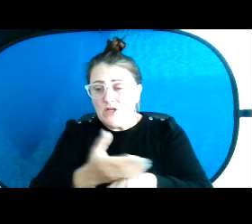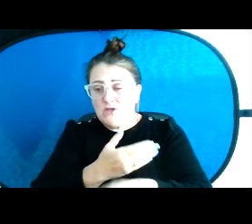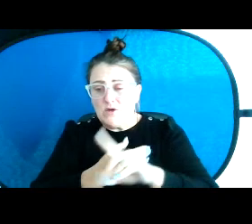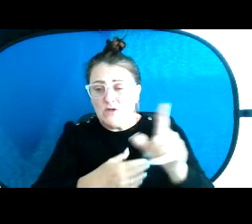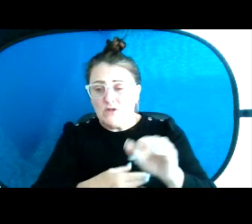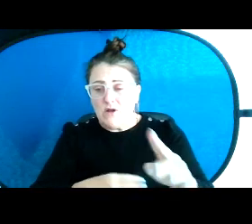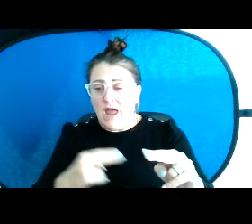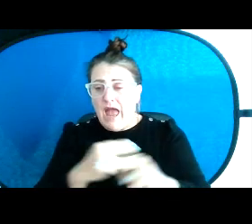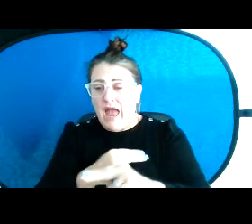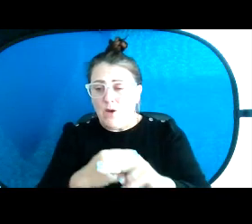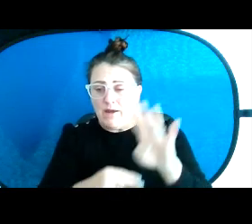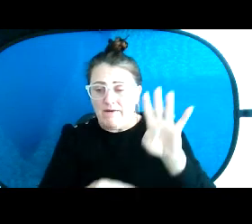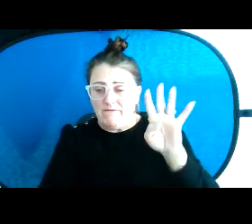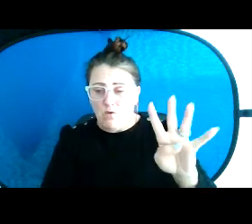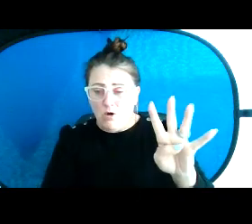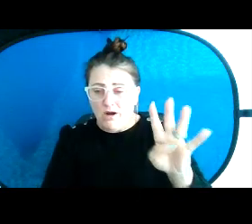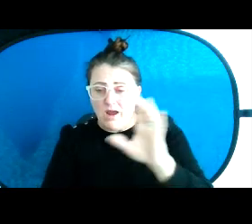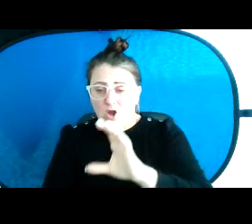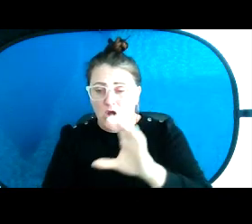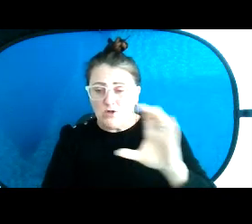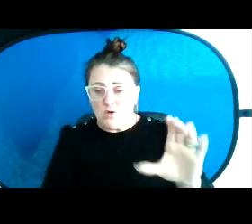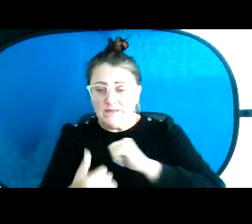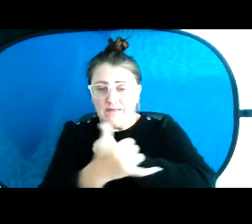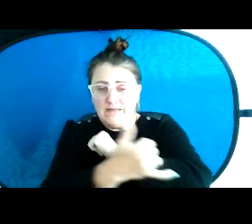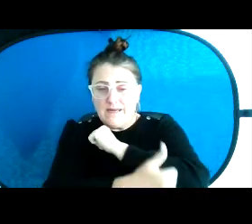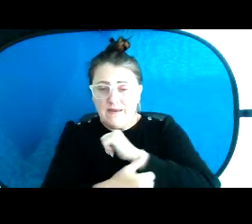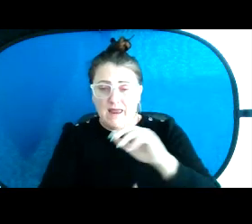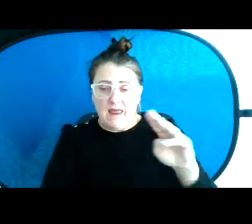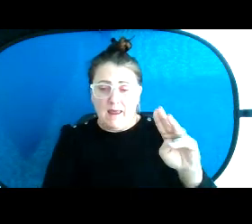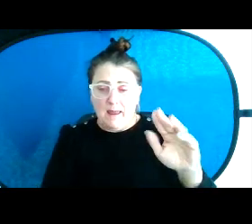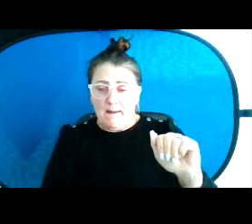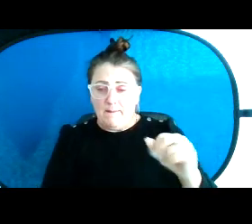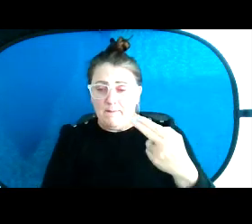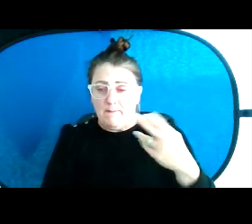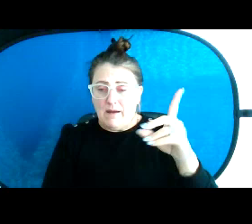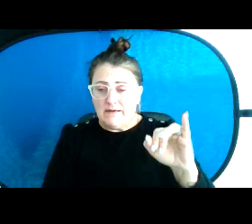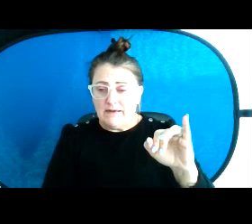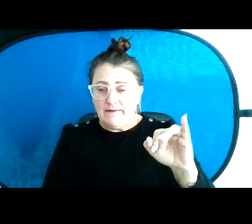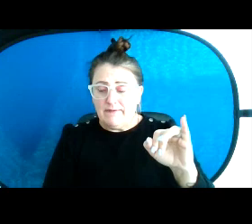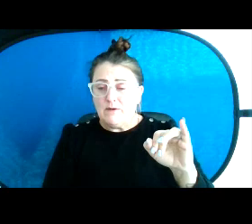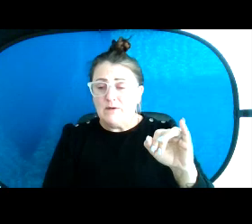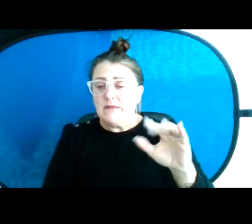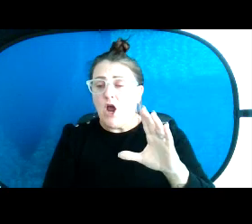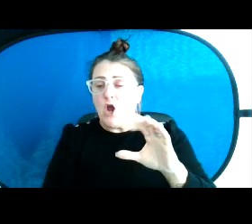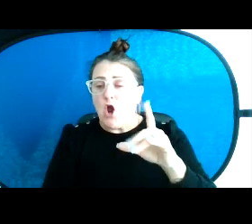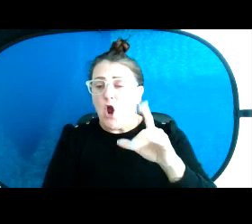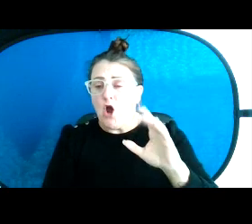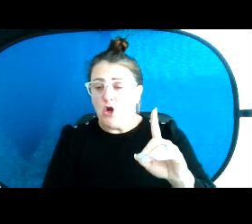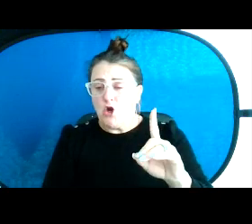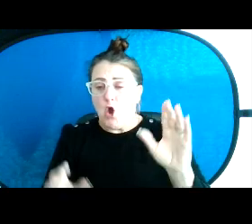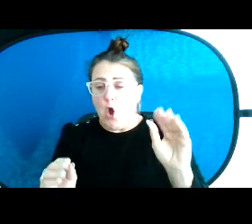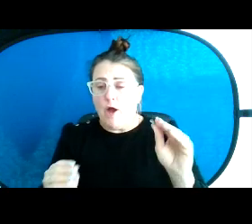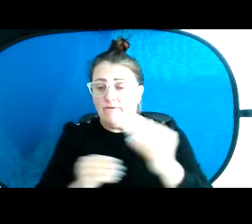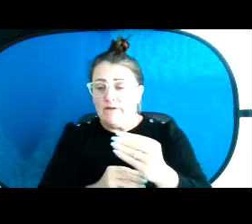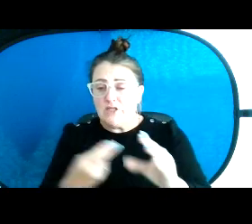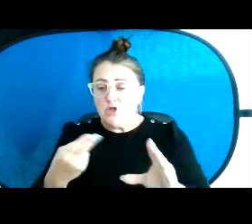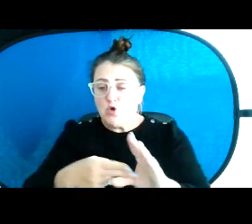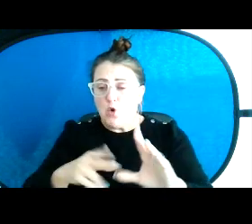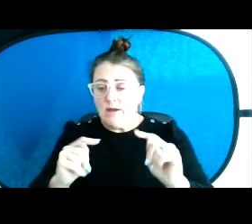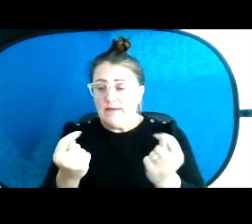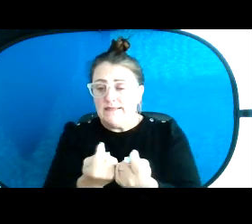Contra Costa County. Mahdi was working out of our Concord construction office, and he had joined our team in Caltrans